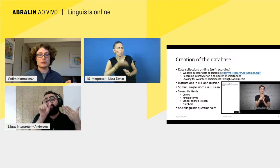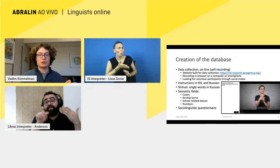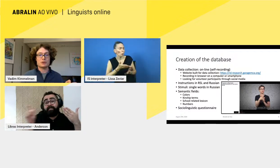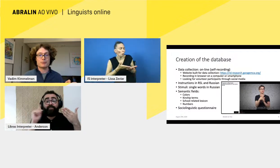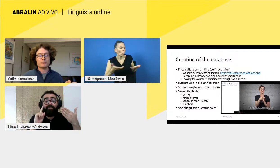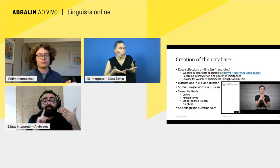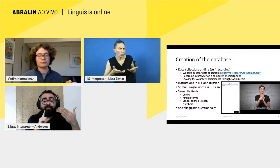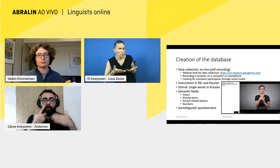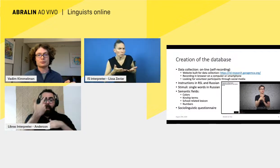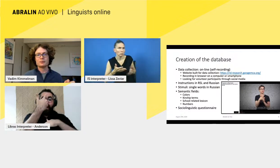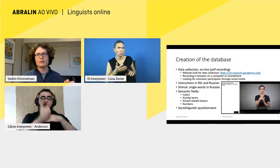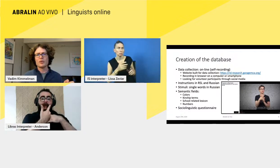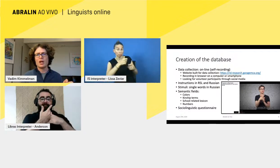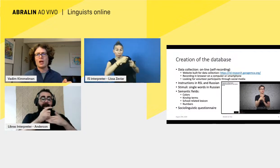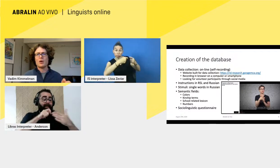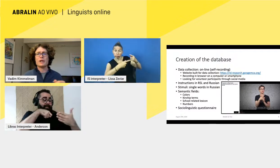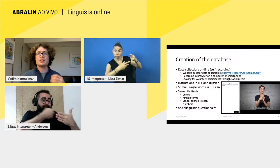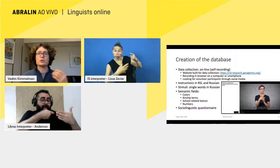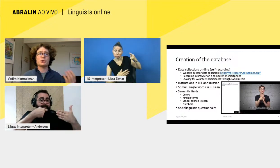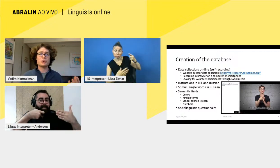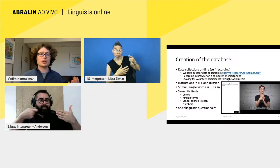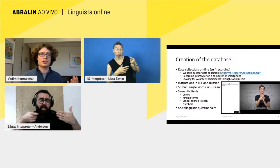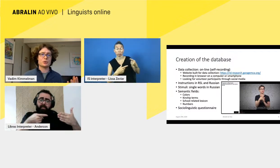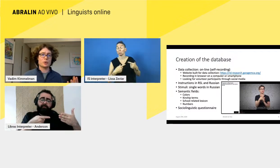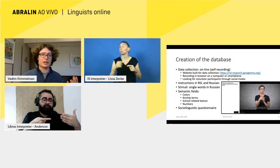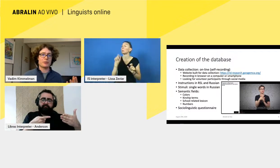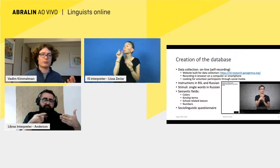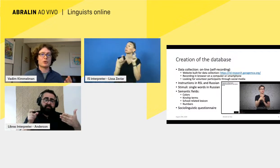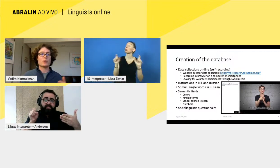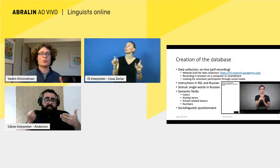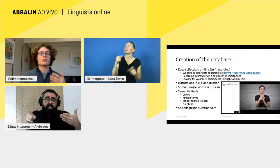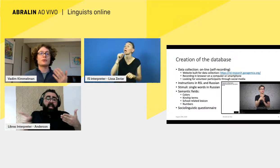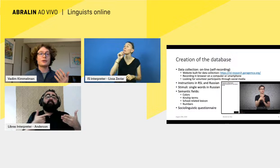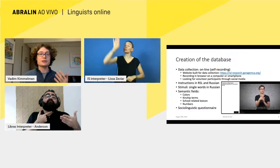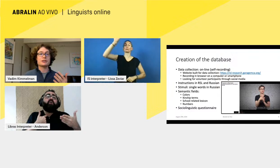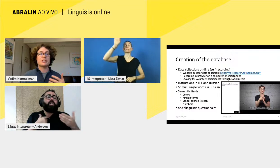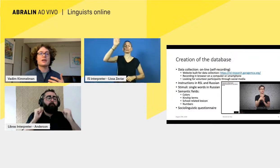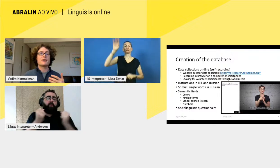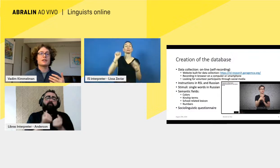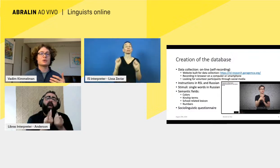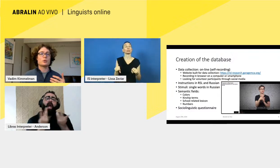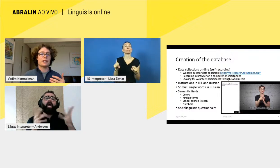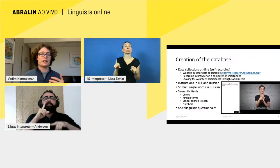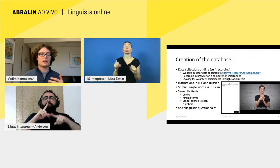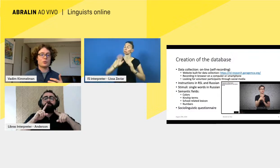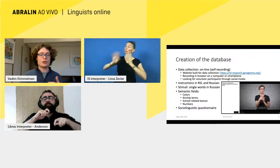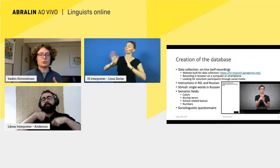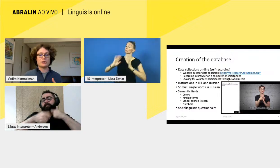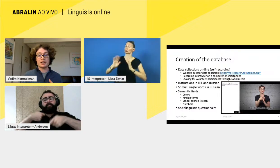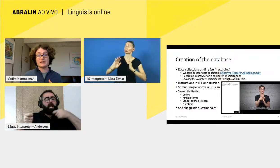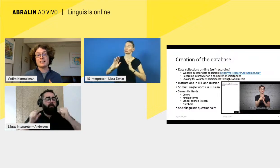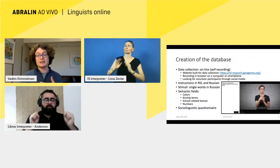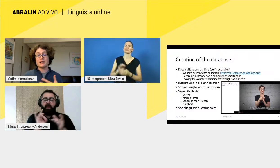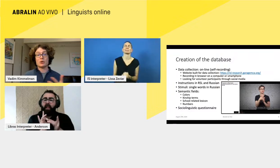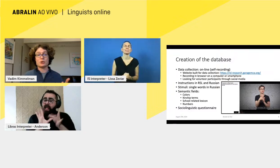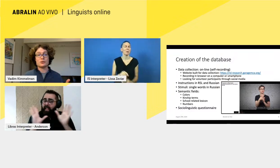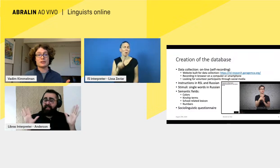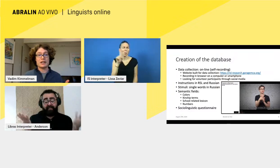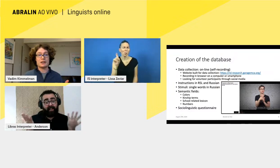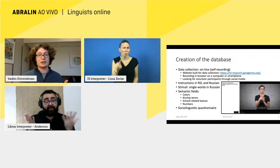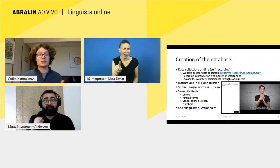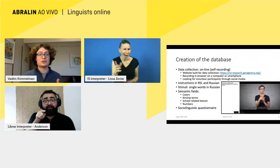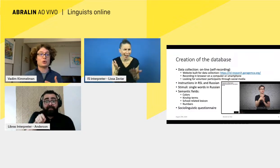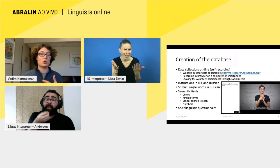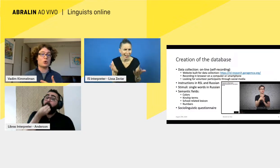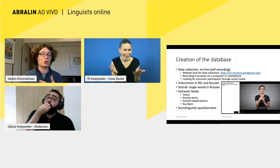of concepts. Why did we do it this way? Well, first, this way we could access a lot